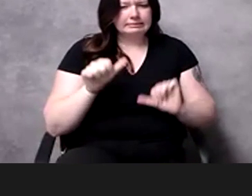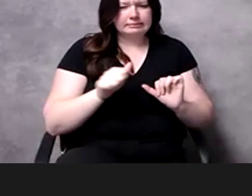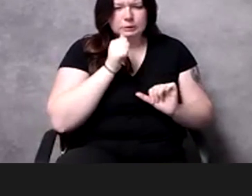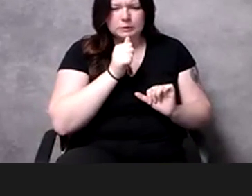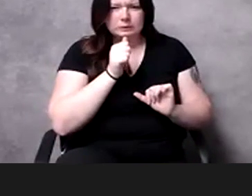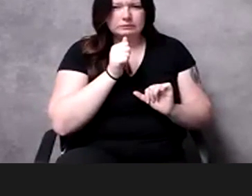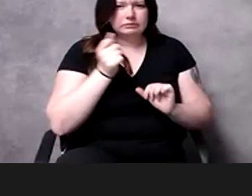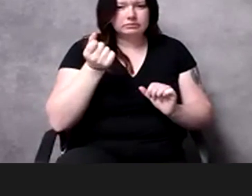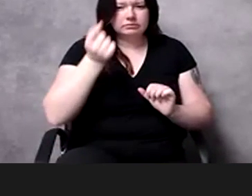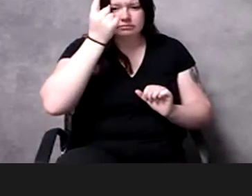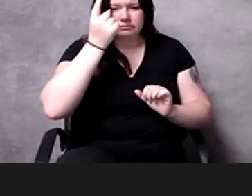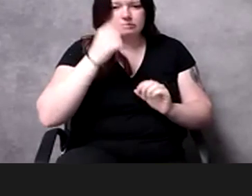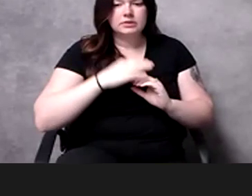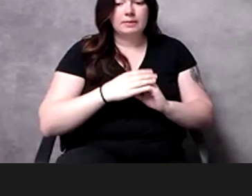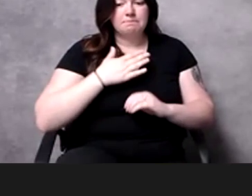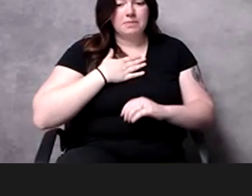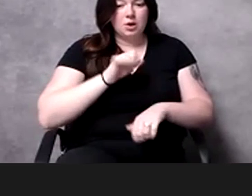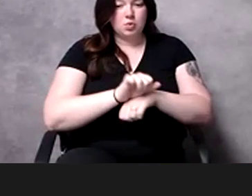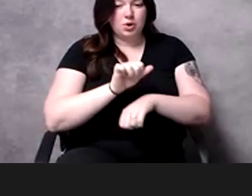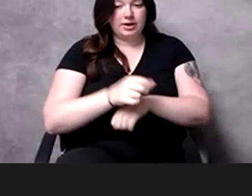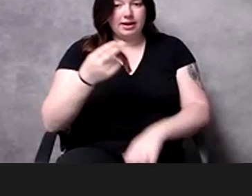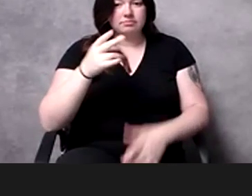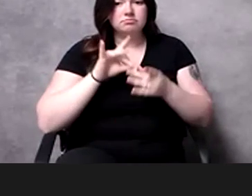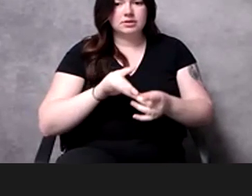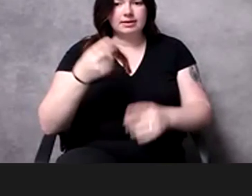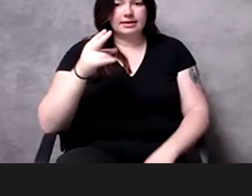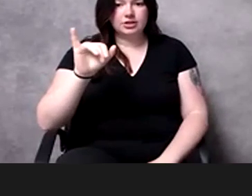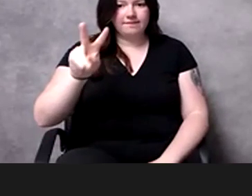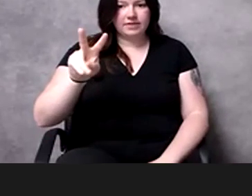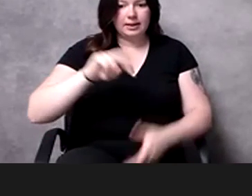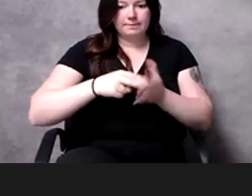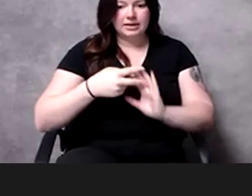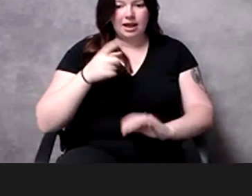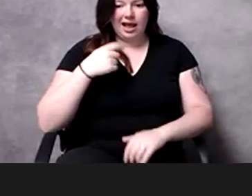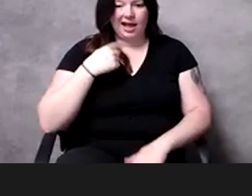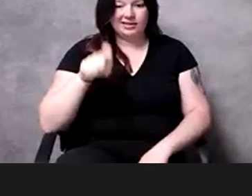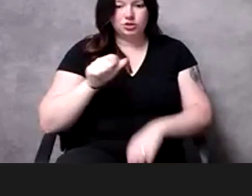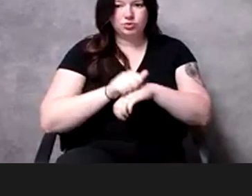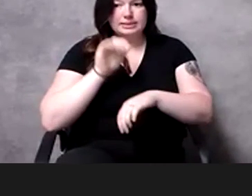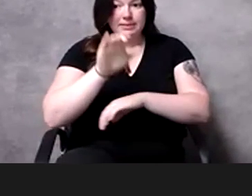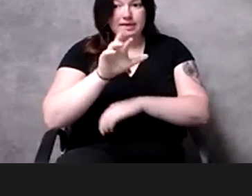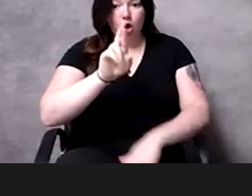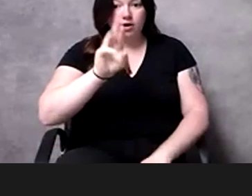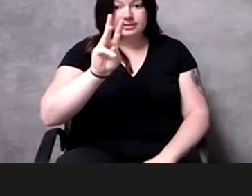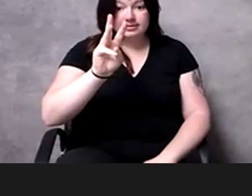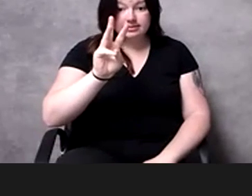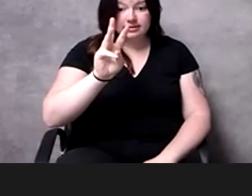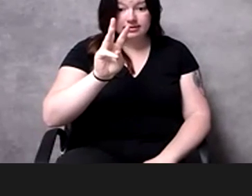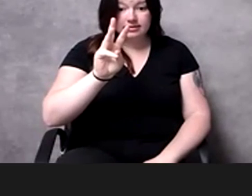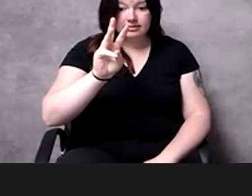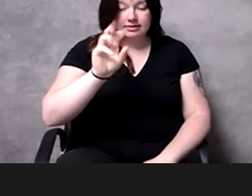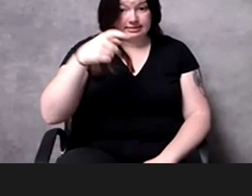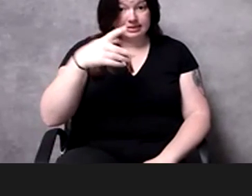my work is HIV related. So do I have to submit the R16 itself, but in